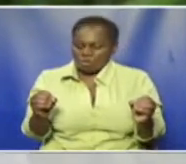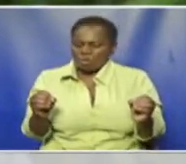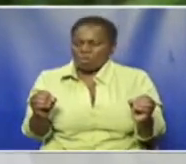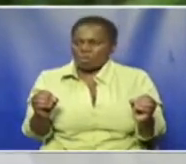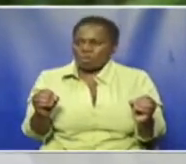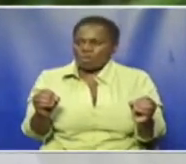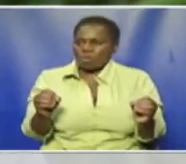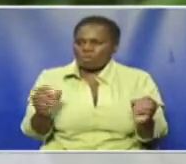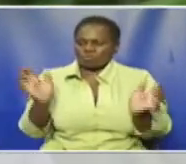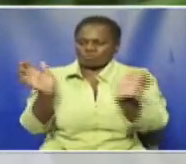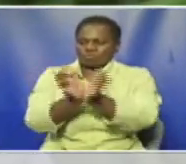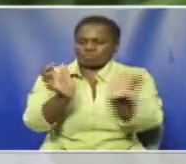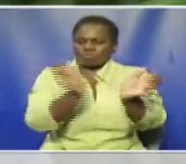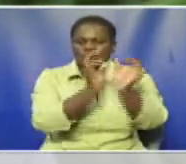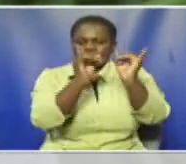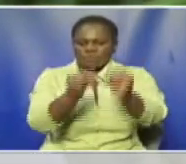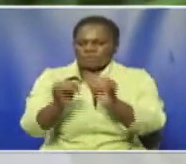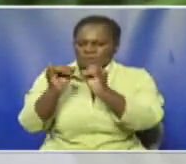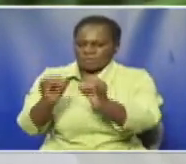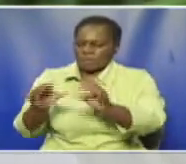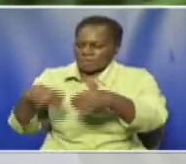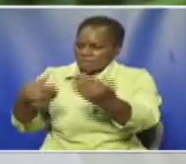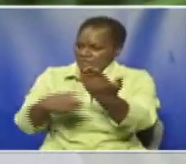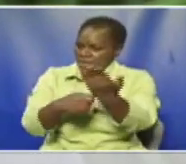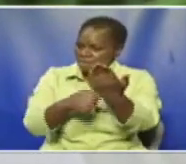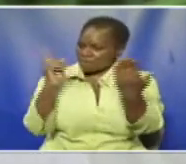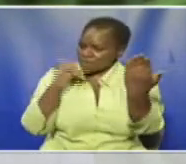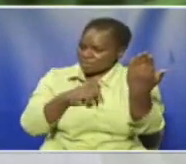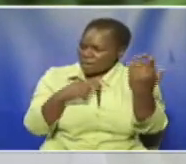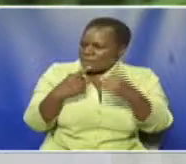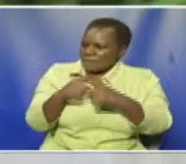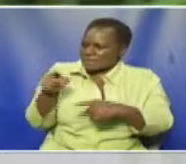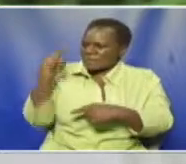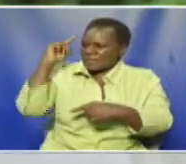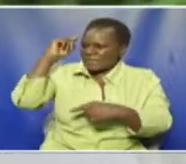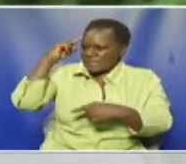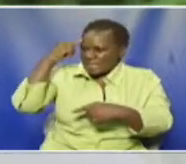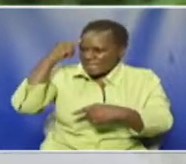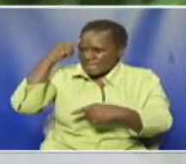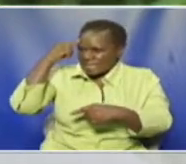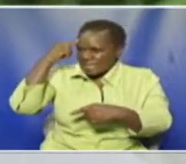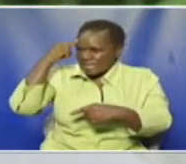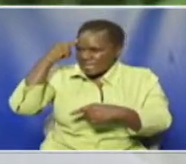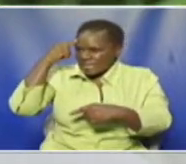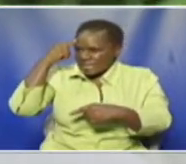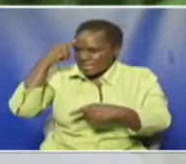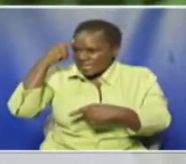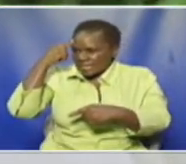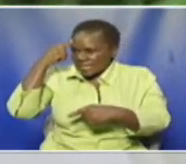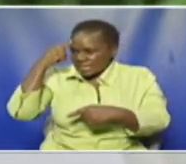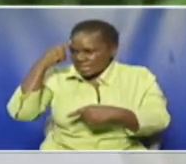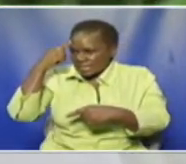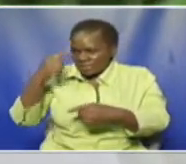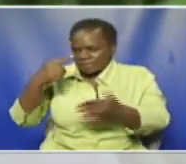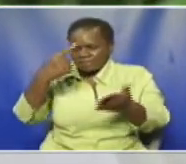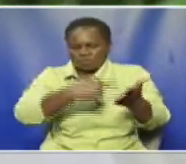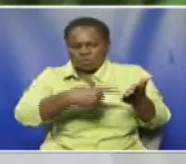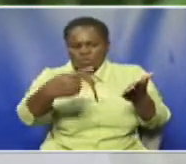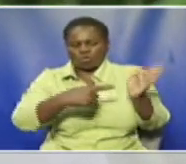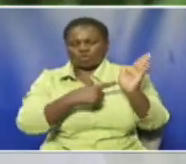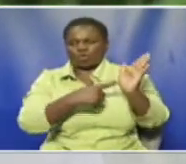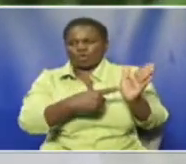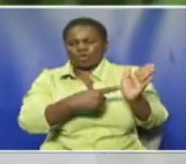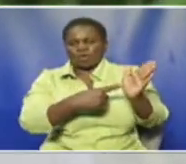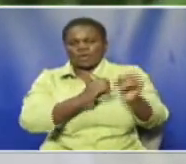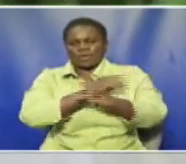you've caused for the arrest of these individuals? And we gave them their names. But then the thing they did is they showed us a graph. And in that graph, it showed